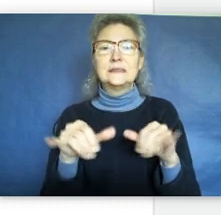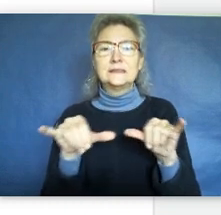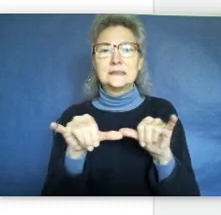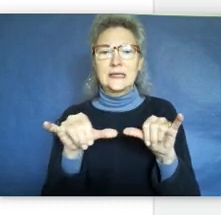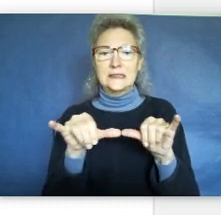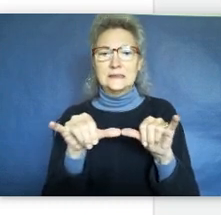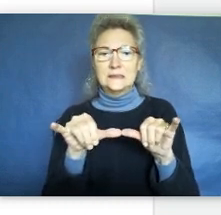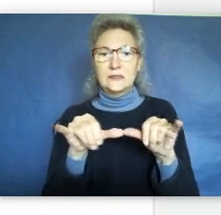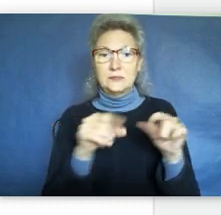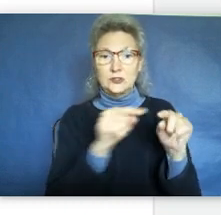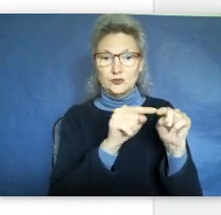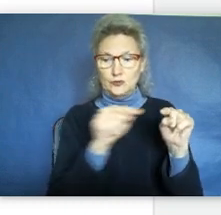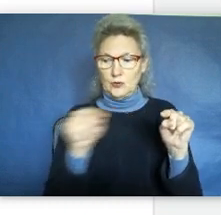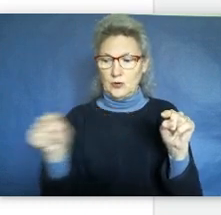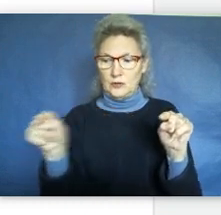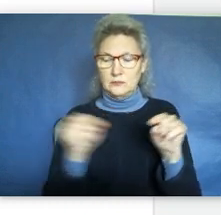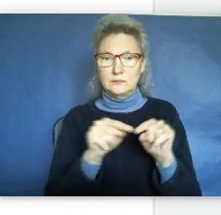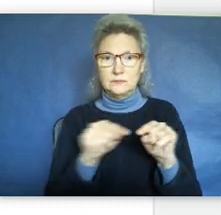on over.